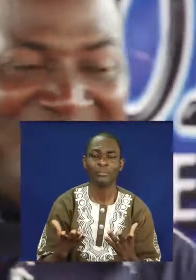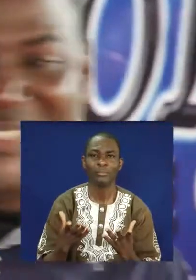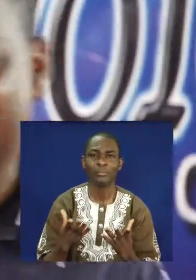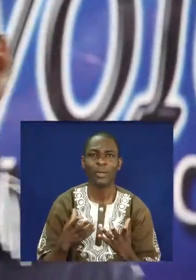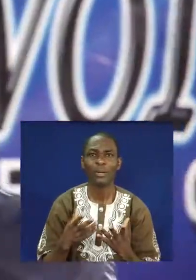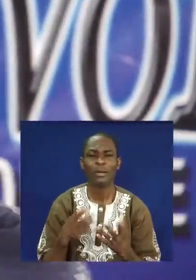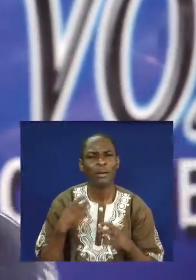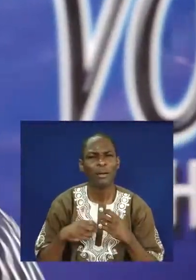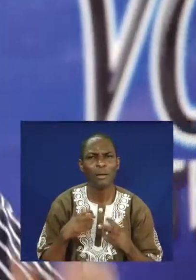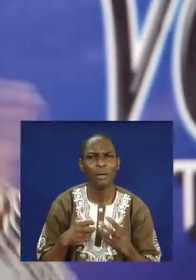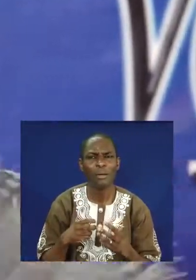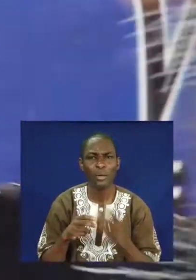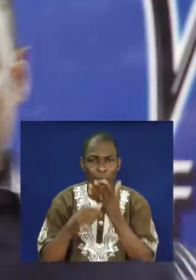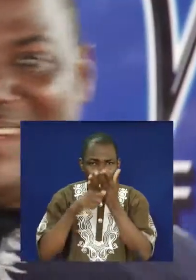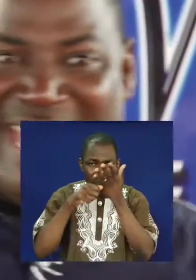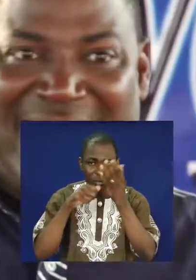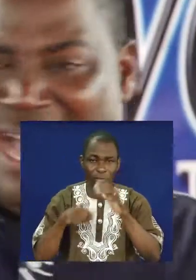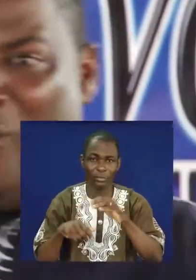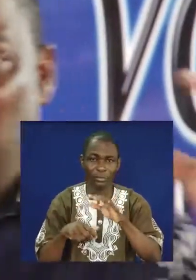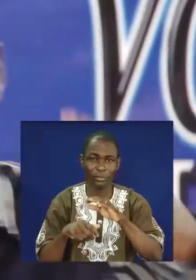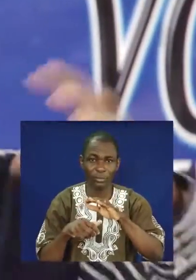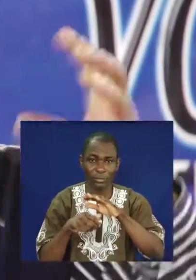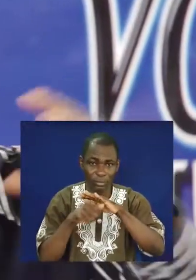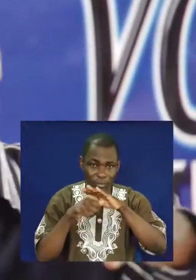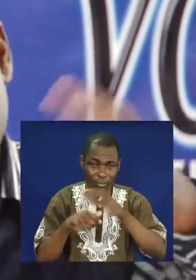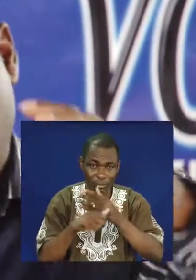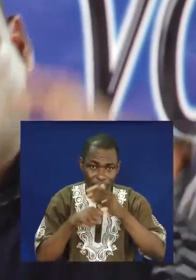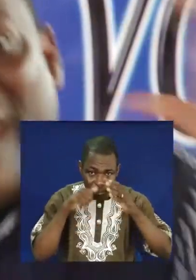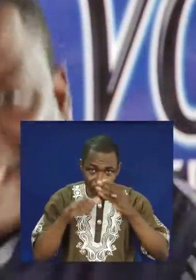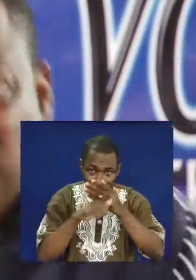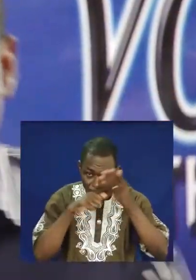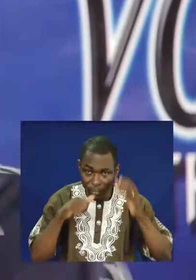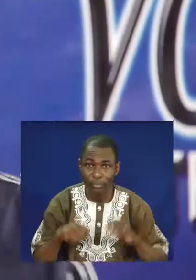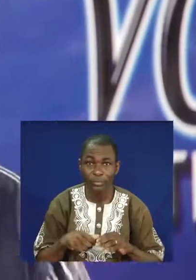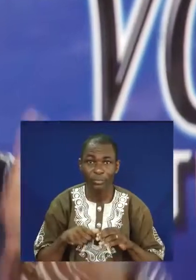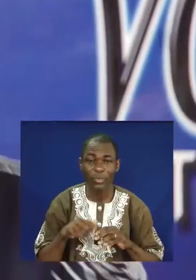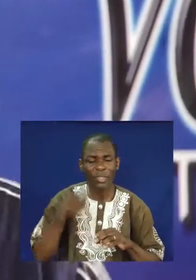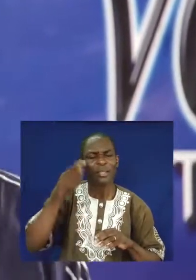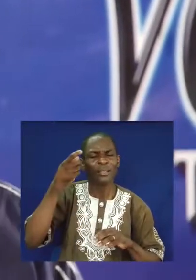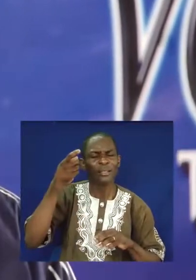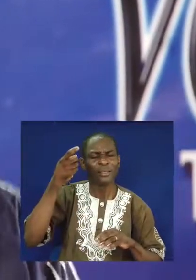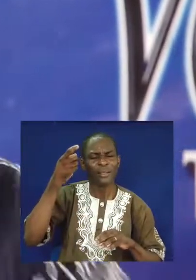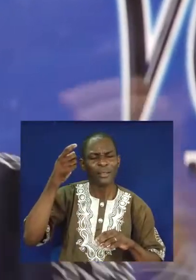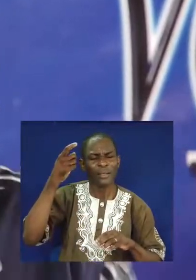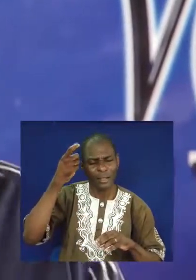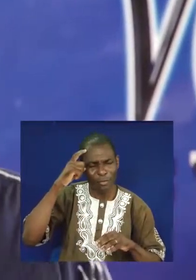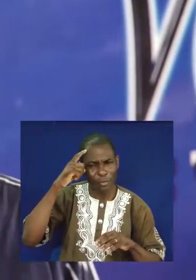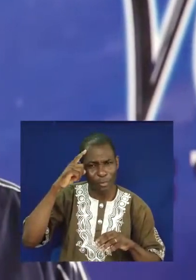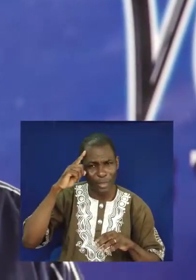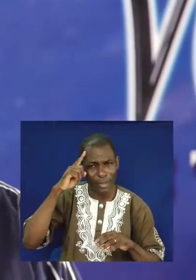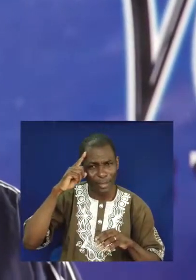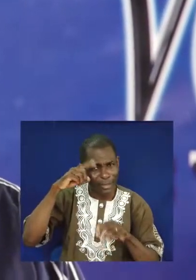veteran radio sir, wasi we na ye keke na we na ye keke na omo eye what we call equalization, social free